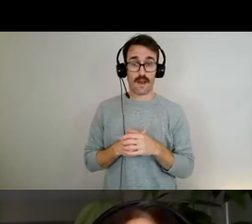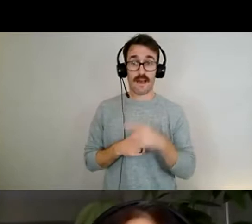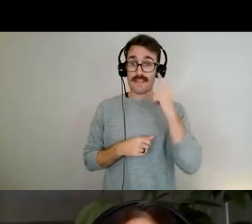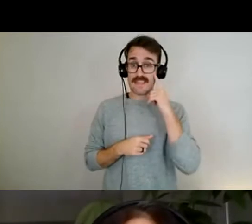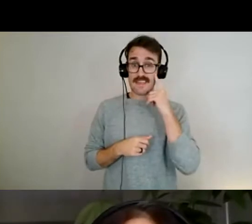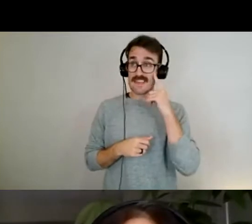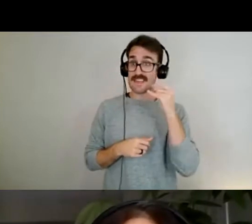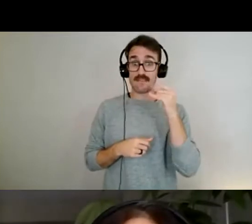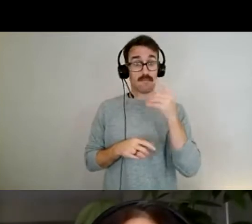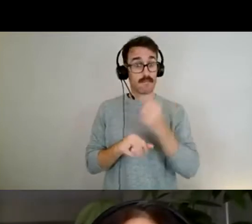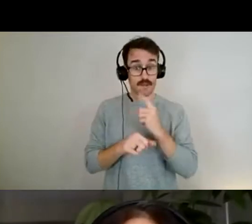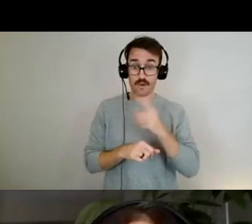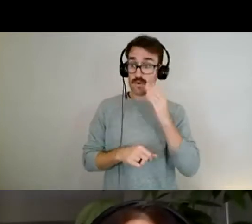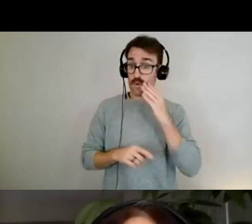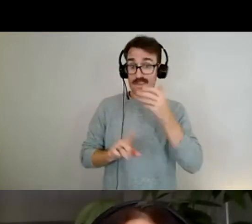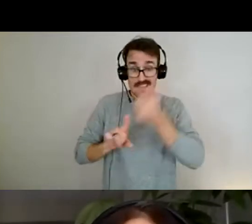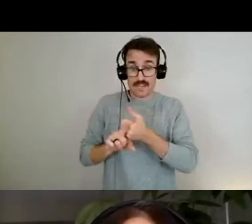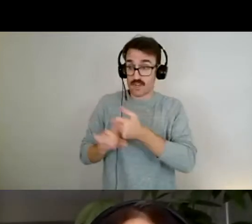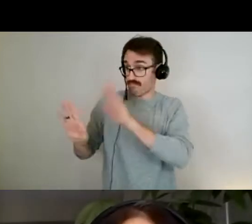individualizing, caution,